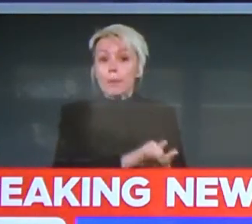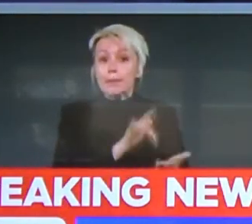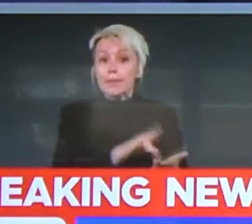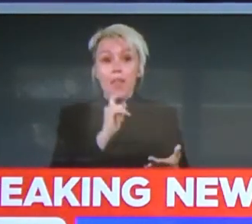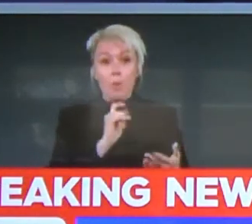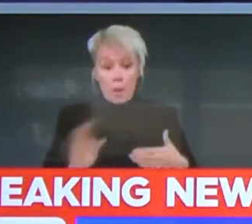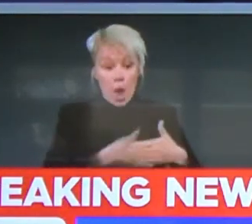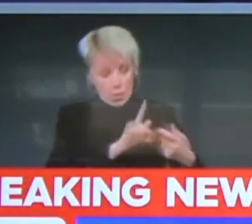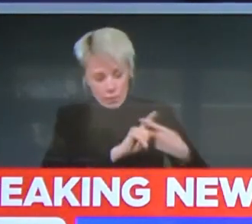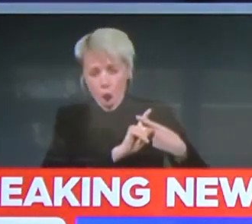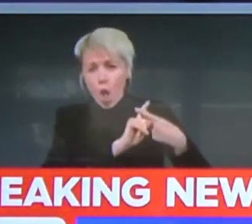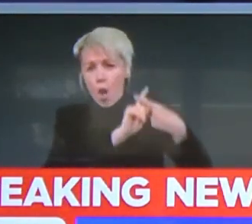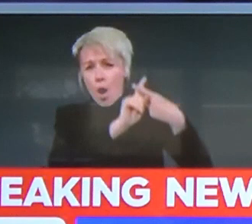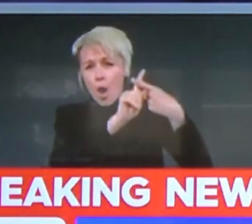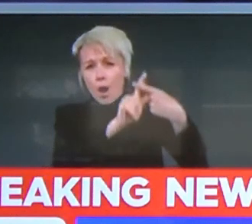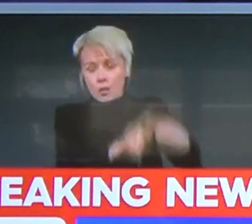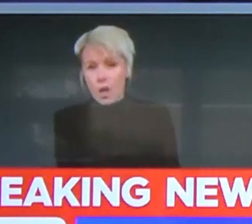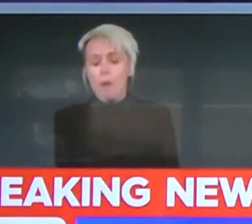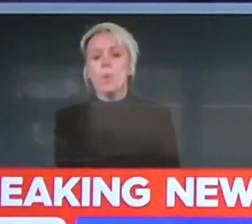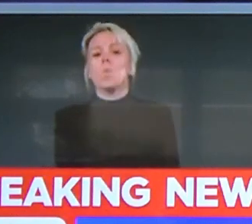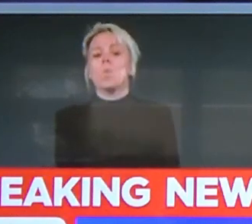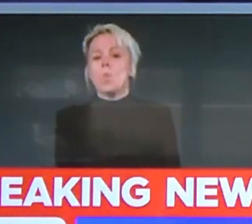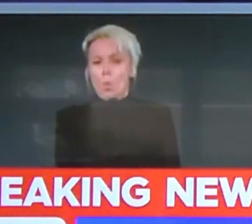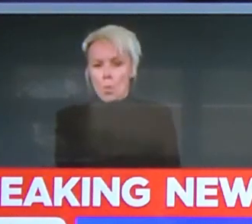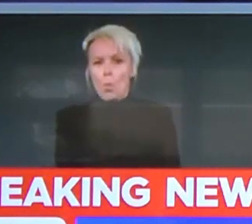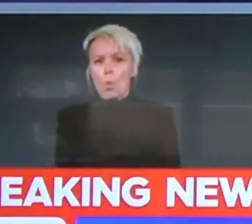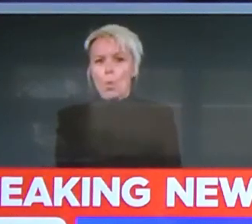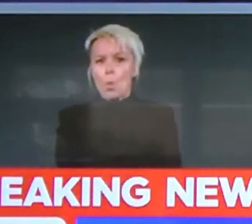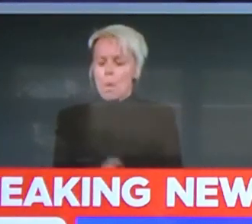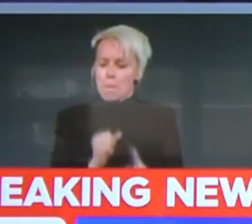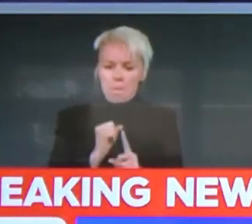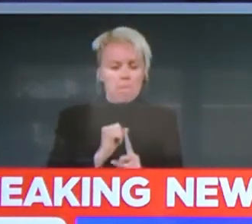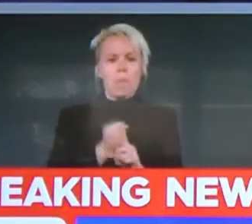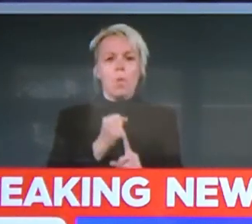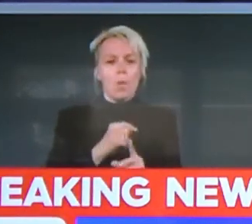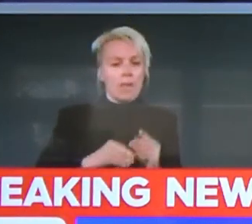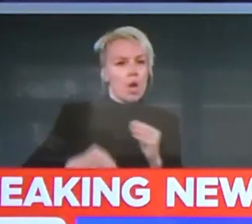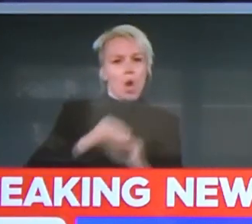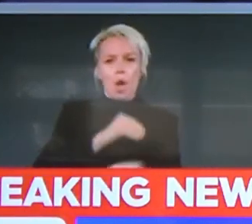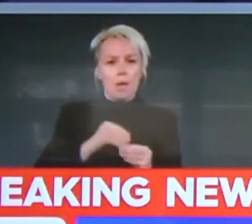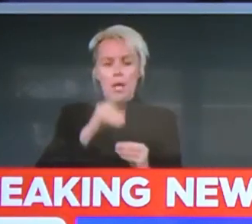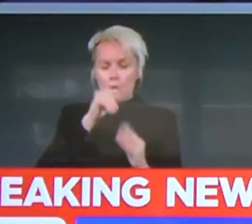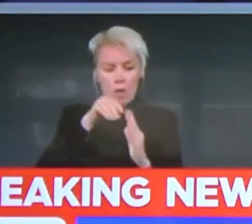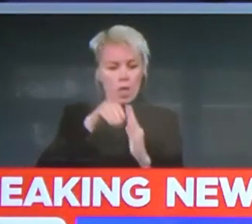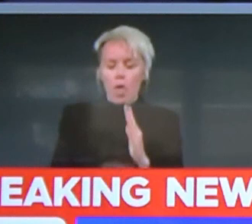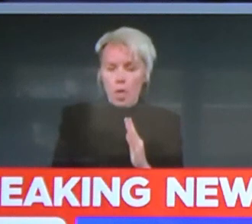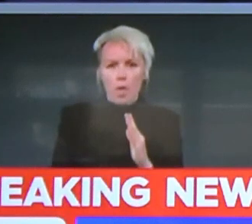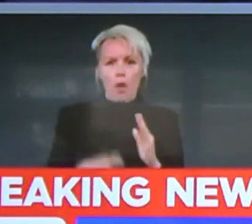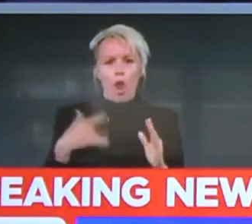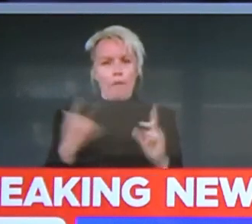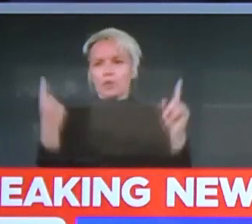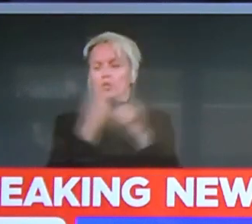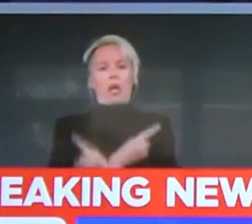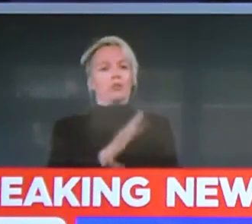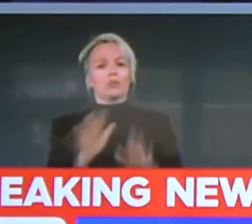very long time, and that could have a very significant and even more onerous impact on life in Australia. And we